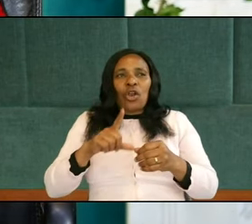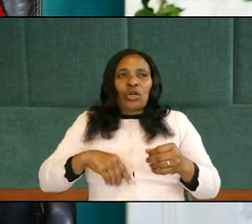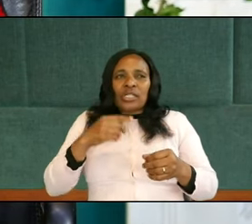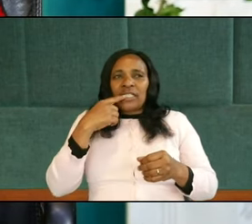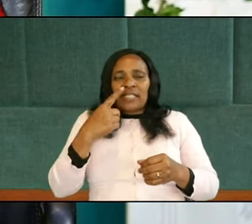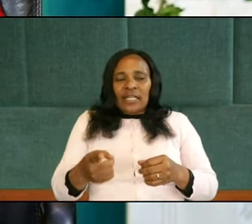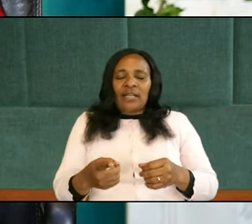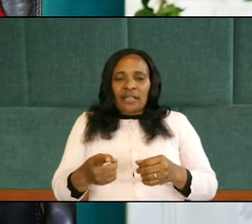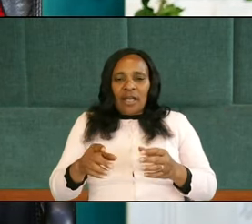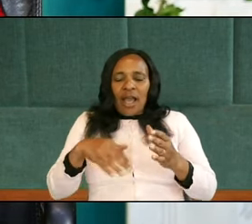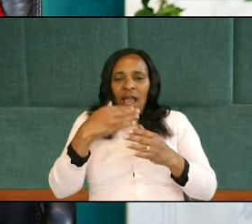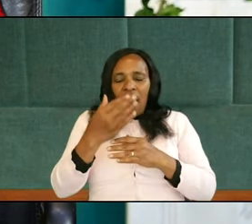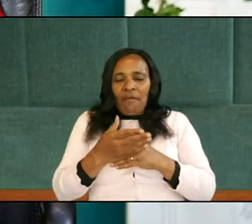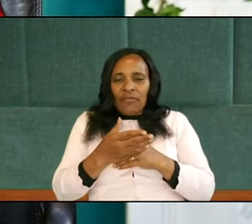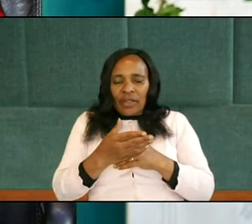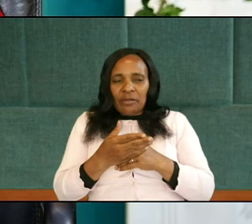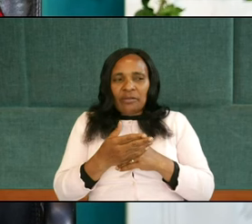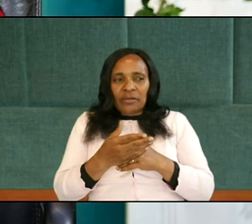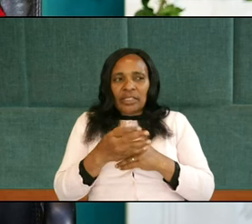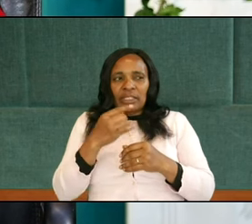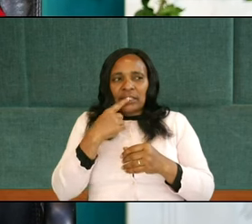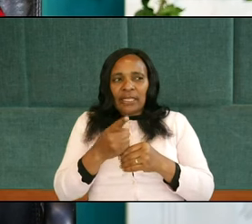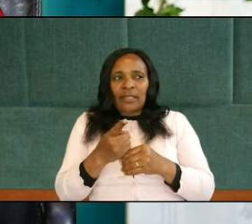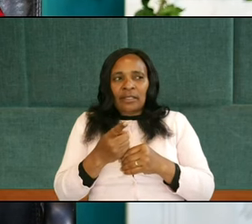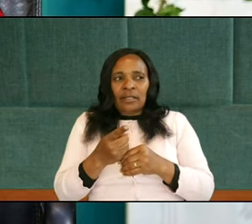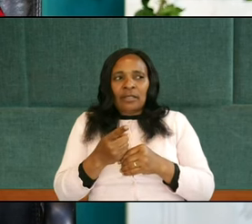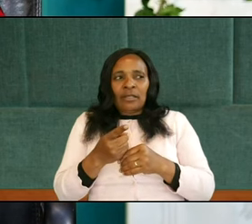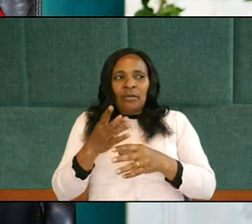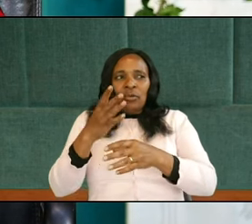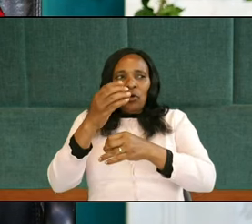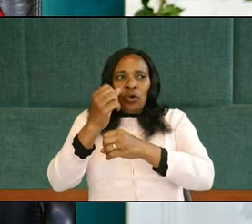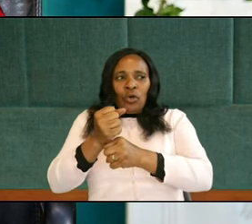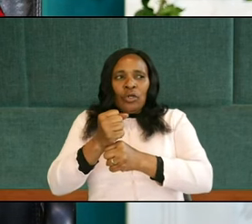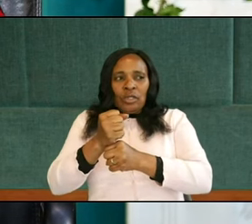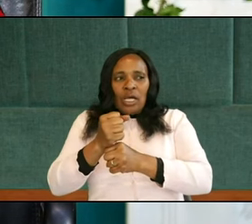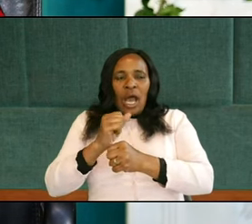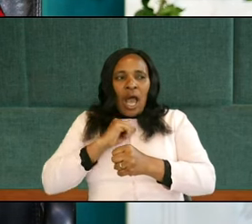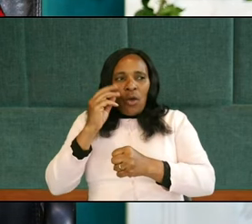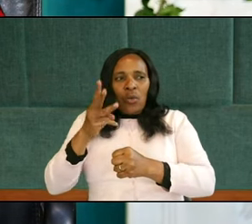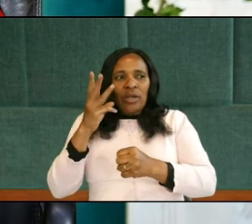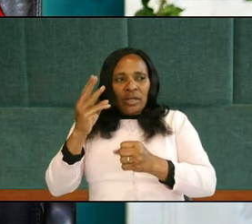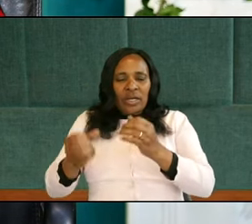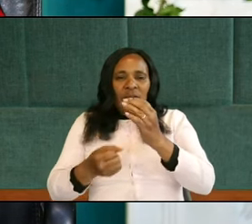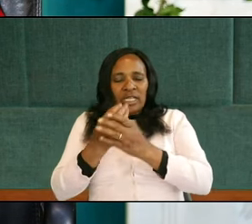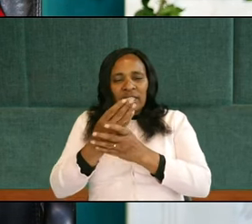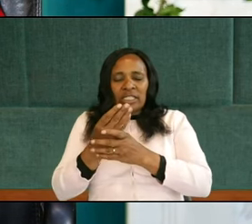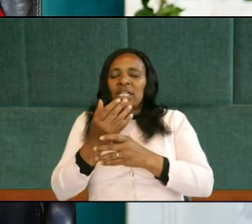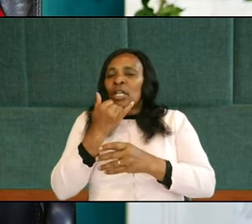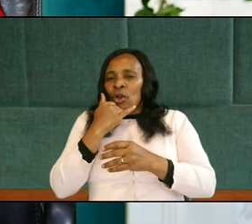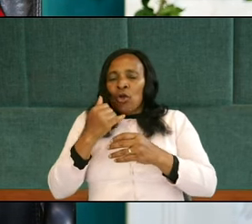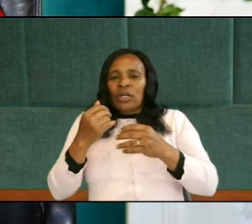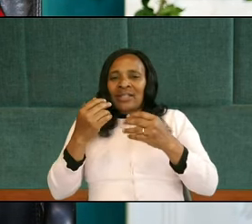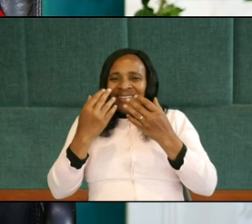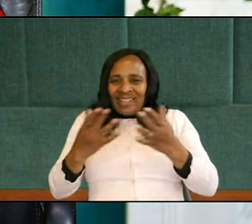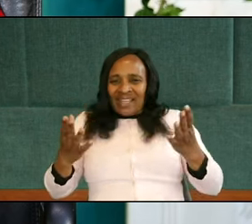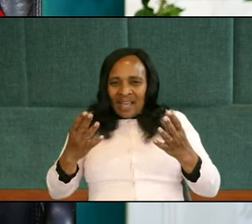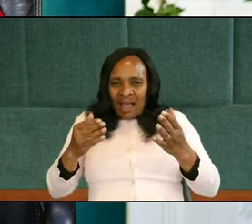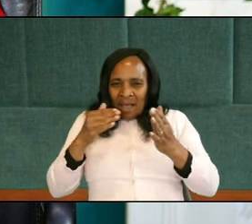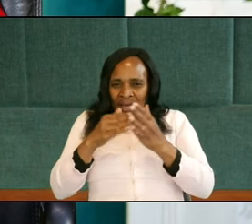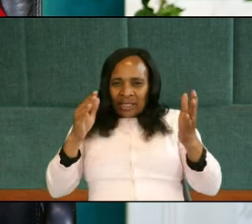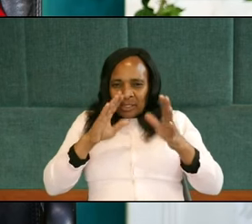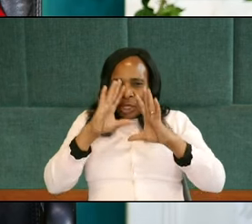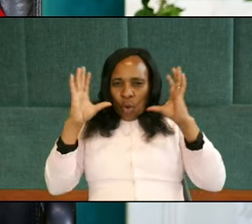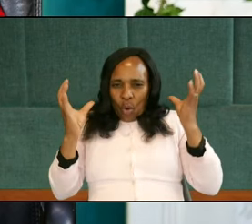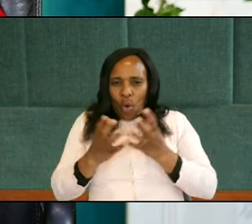after David had sinned. He said, "Behold, I will raise up evil against thee out of thine own